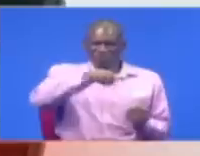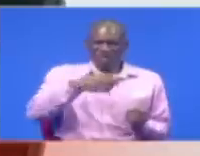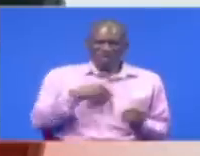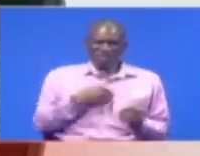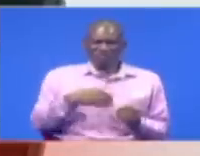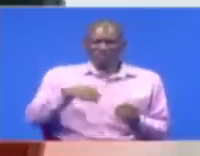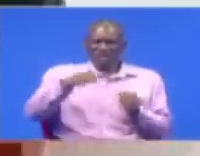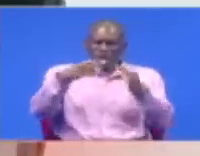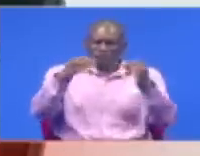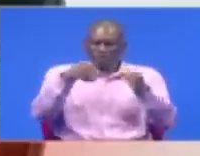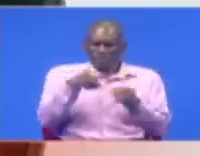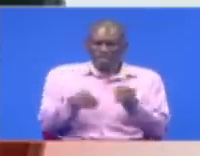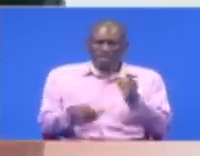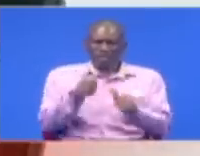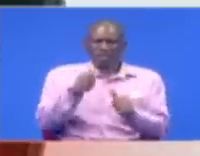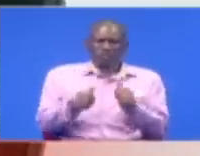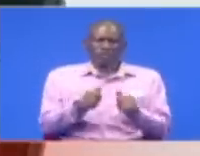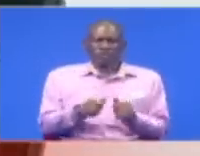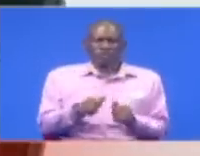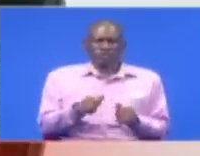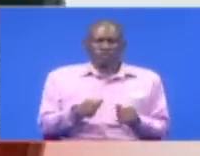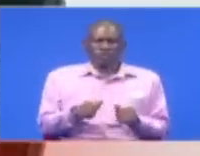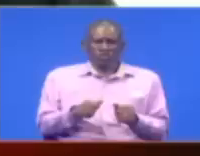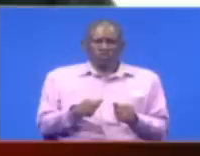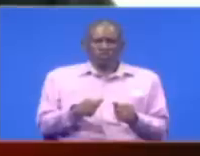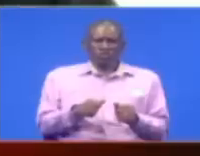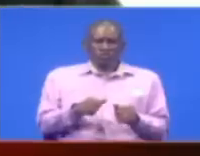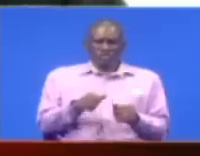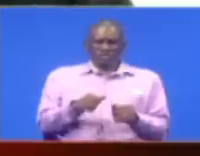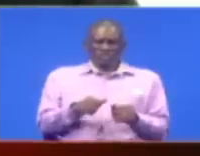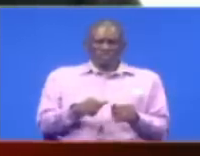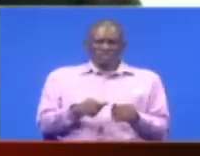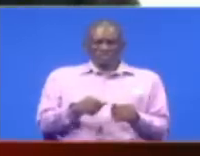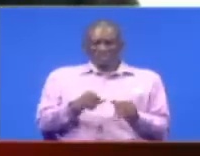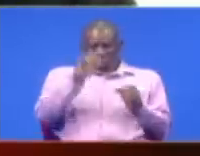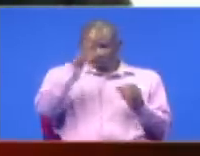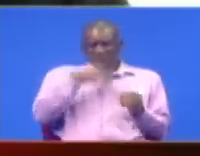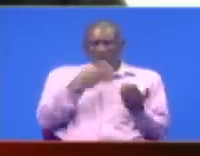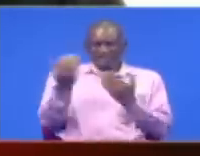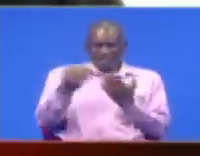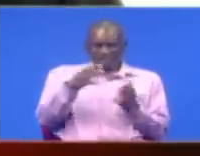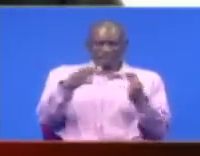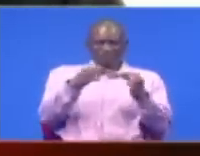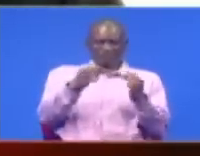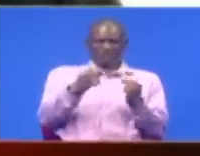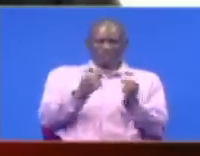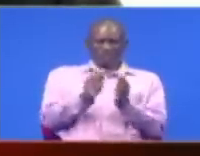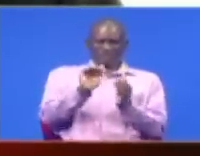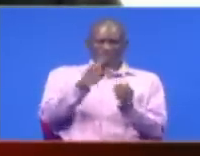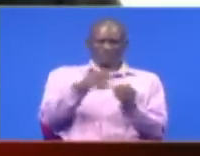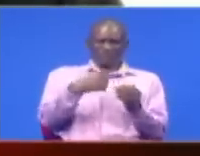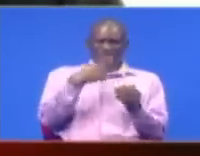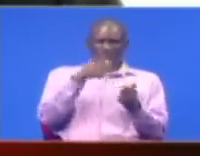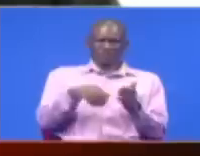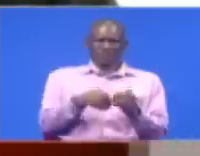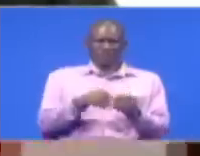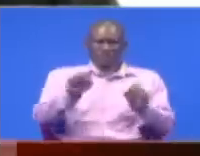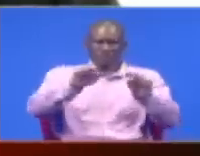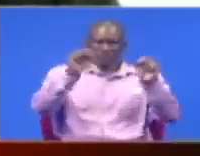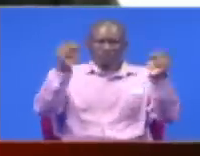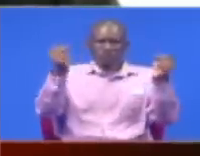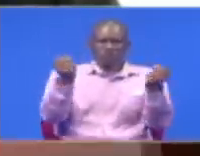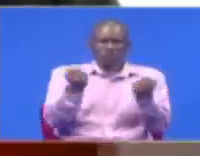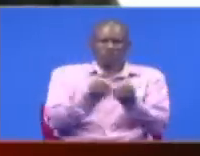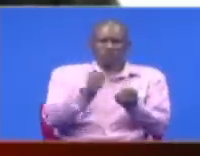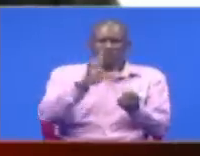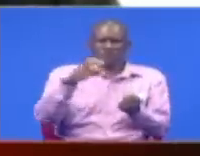quote here that you know attracted me, and maybe I'll just read it to you and ask you. Say, sociological